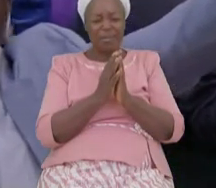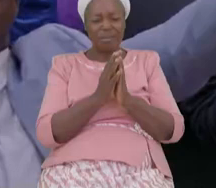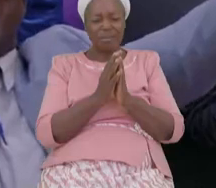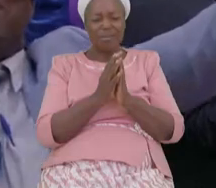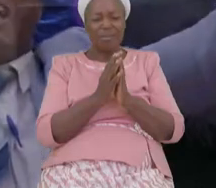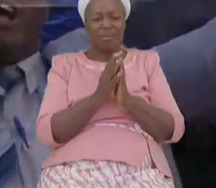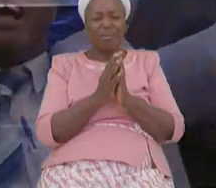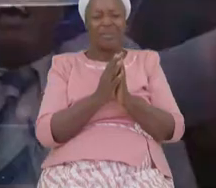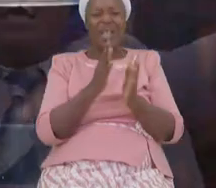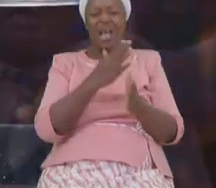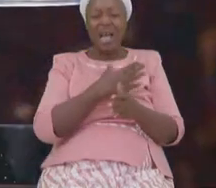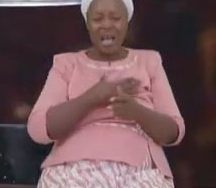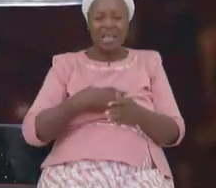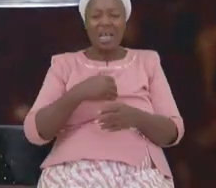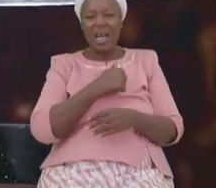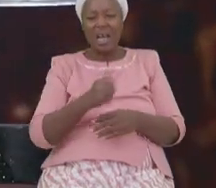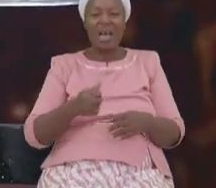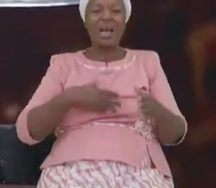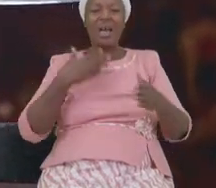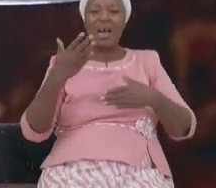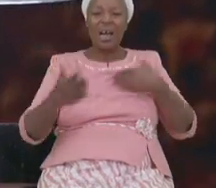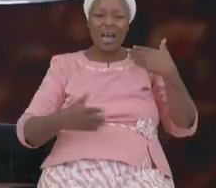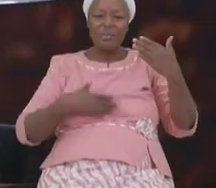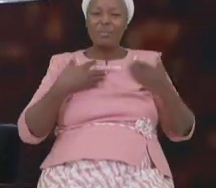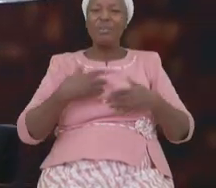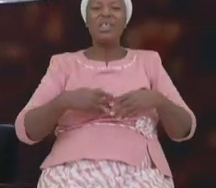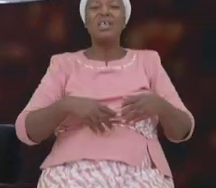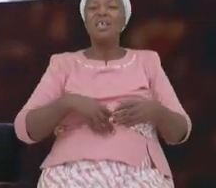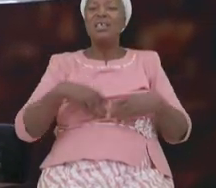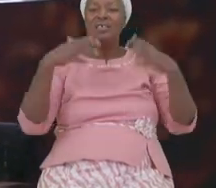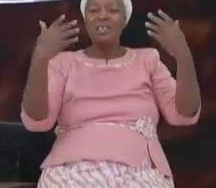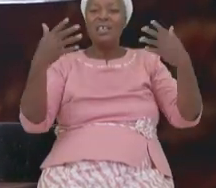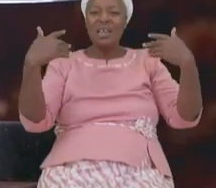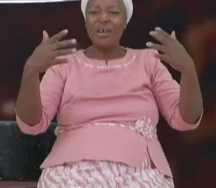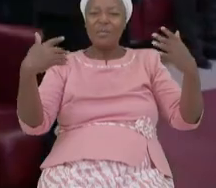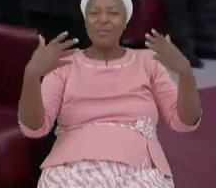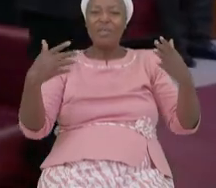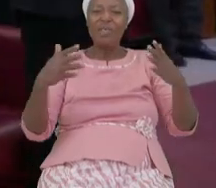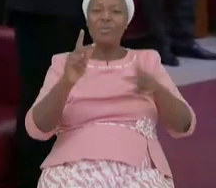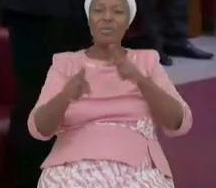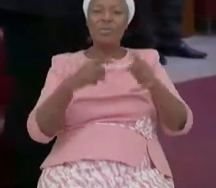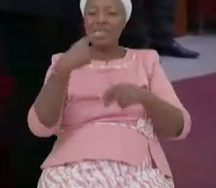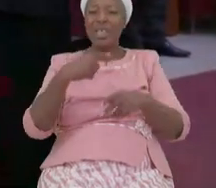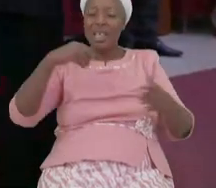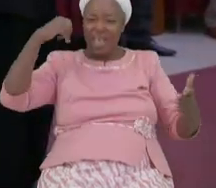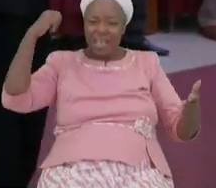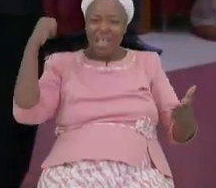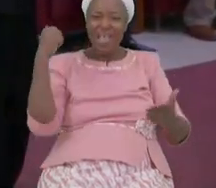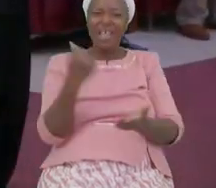And the happy, joyous, clapping people say, Amen.